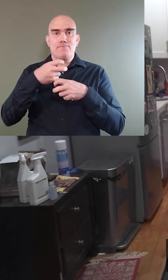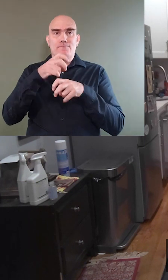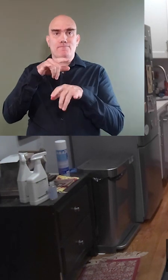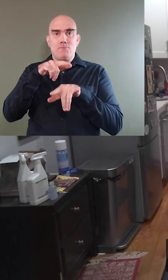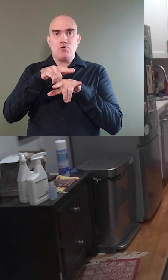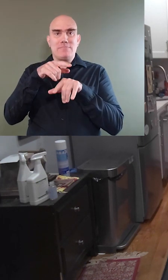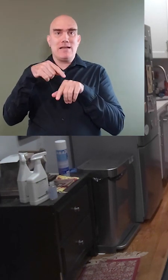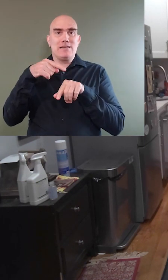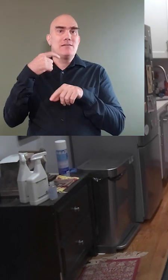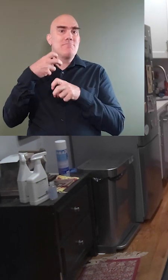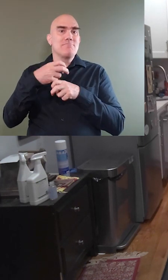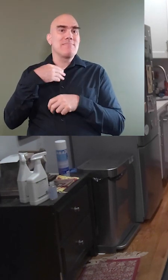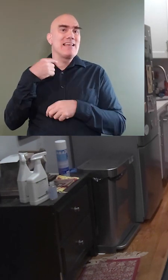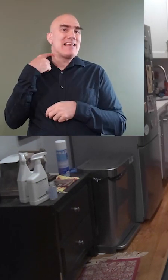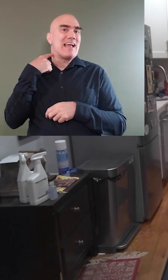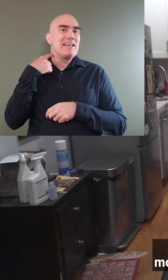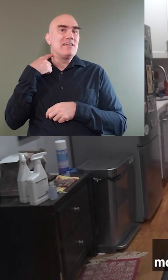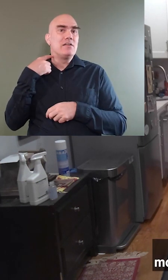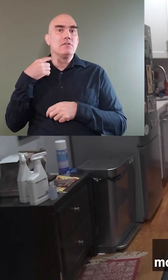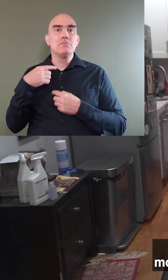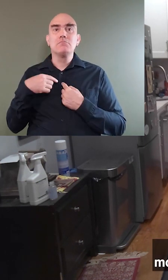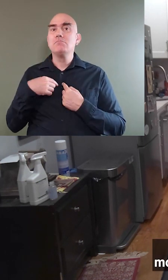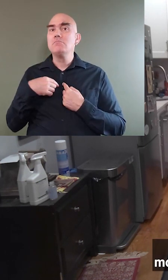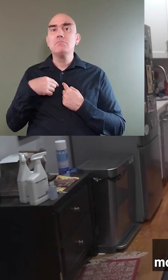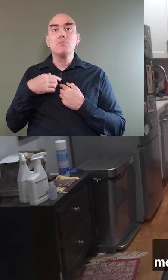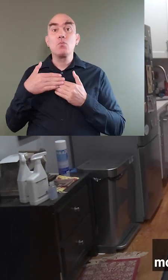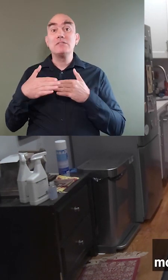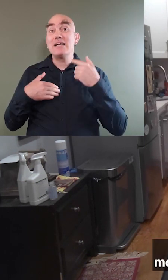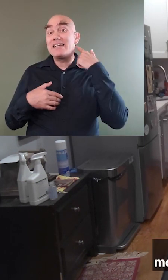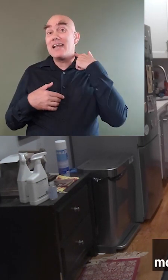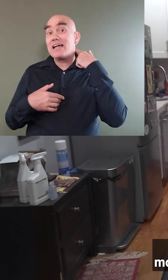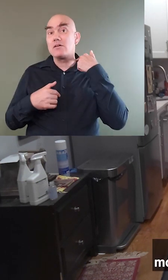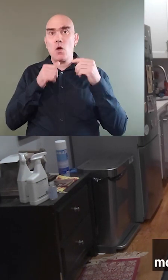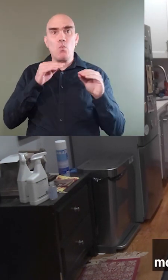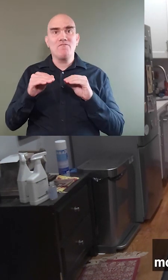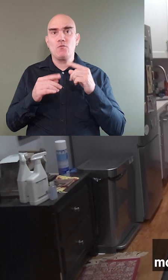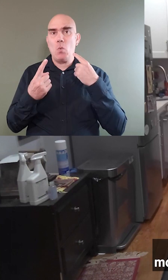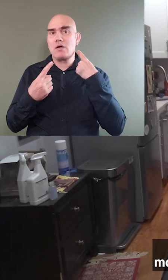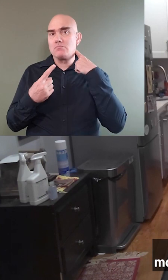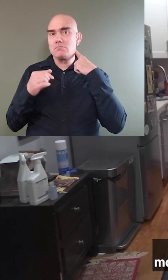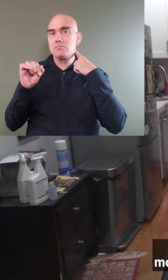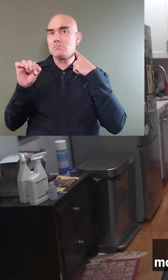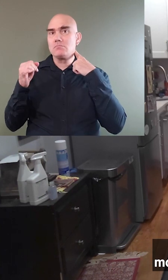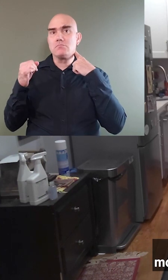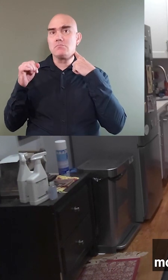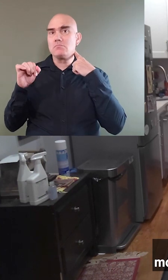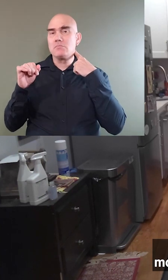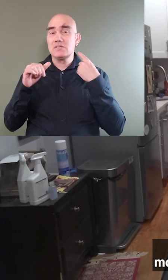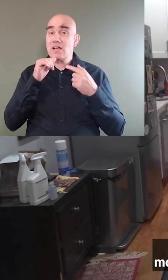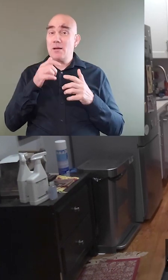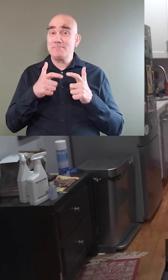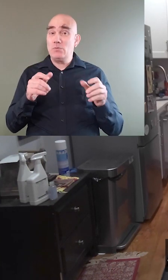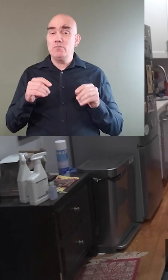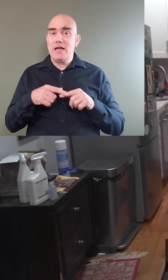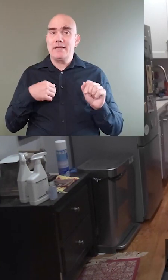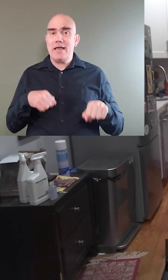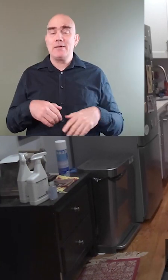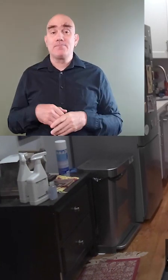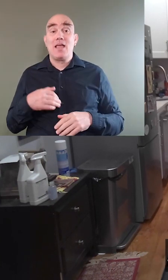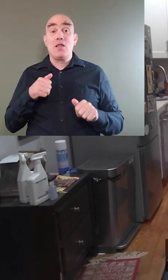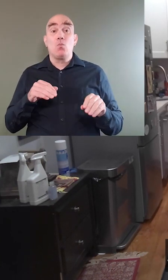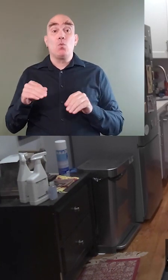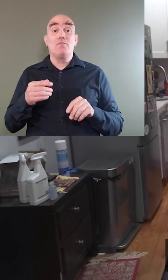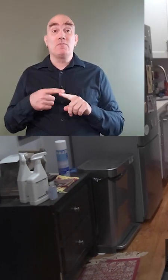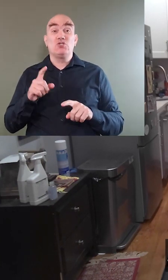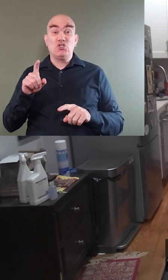neck, and the rest of my neck is totally still. It's not that big of a movement, but I can do that. I can move